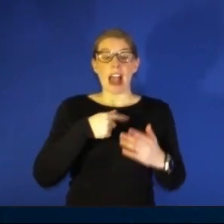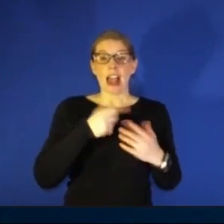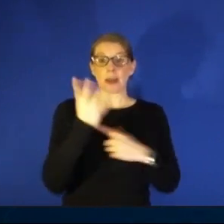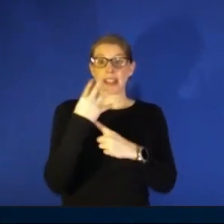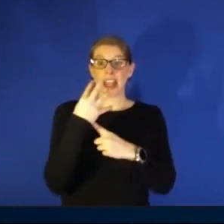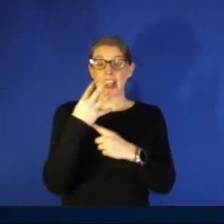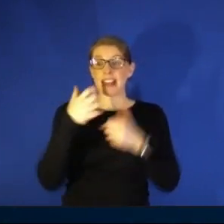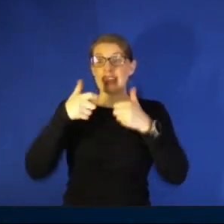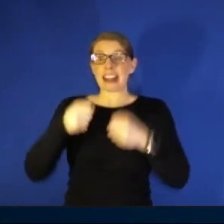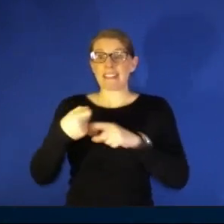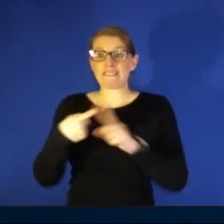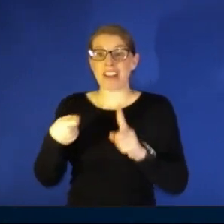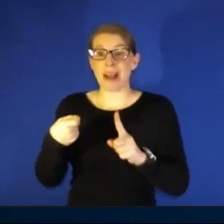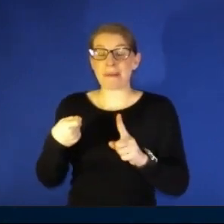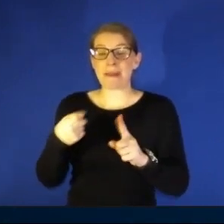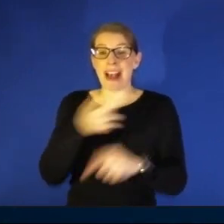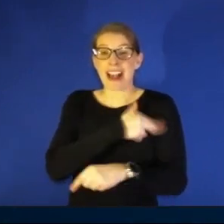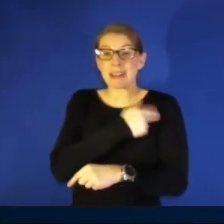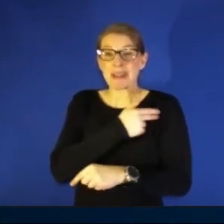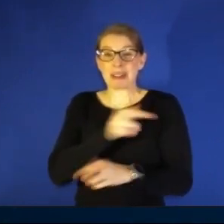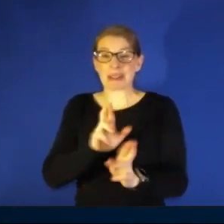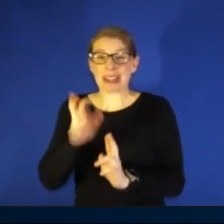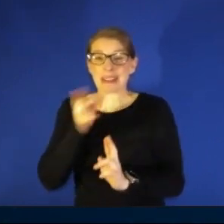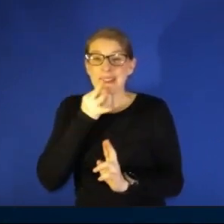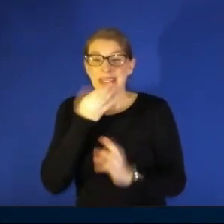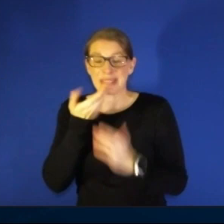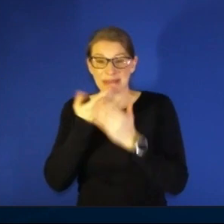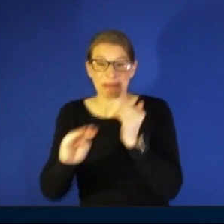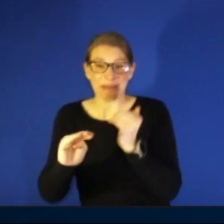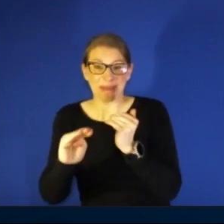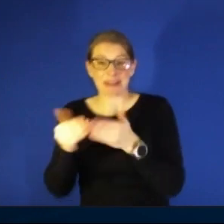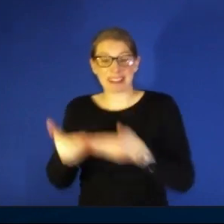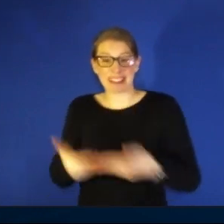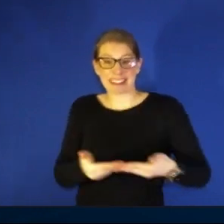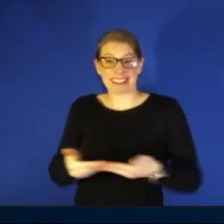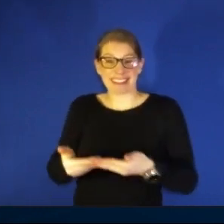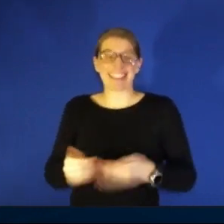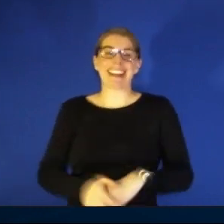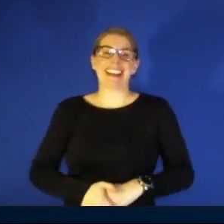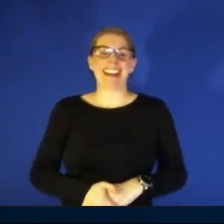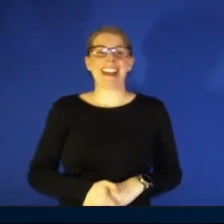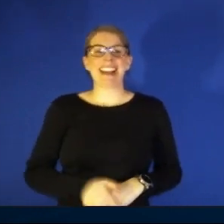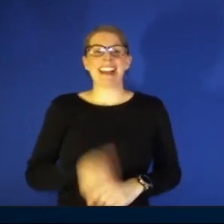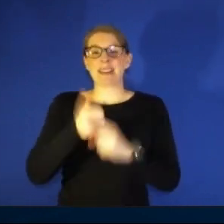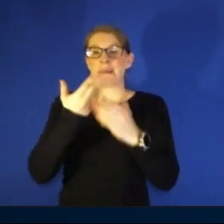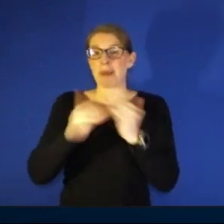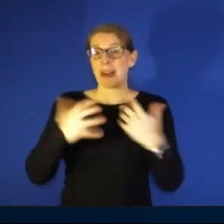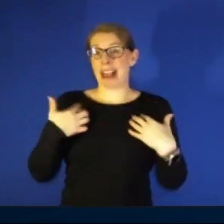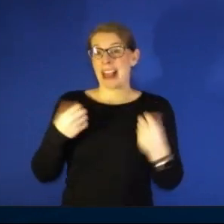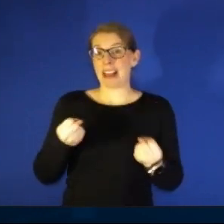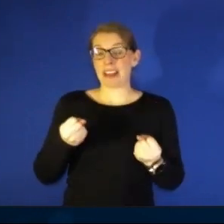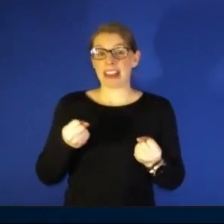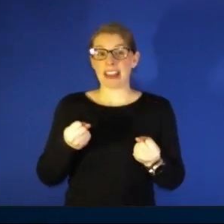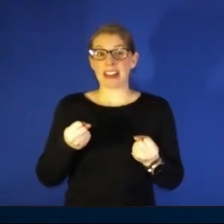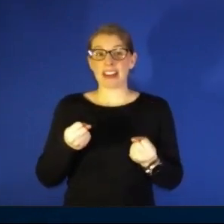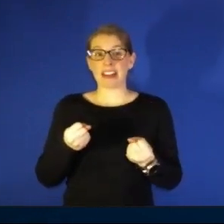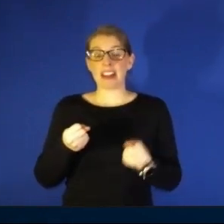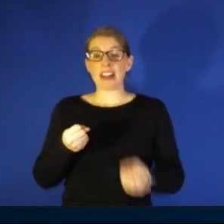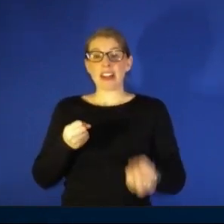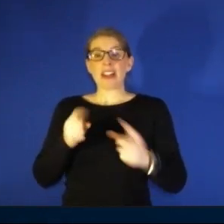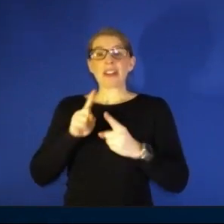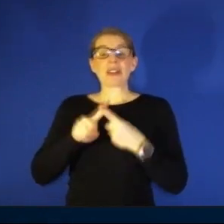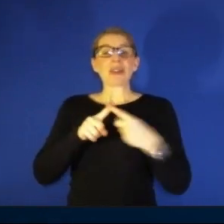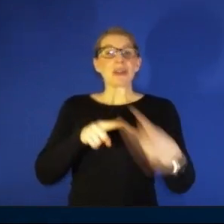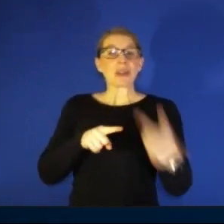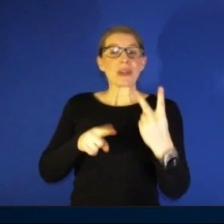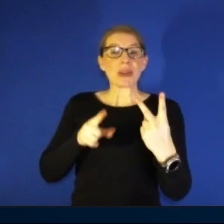the hospital and said, we're about ready to have little Henry James. So he was born healthy to 2 healthy vaccinated parents. So congrats to